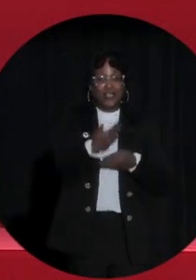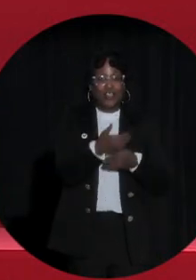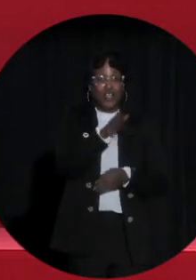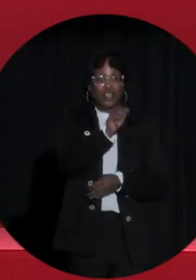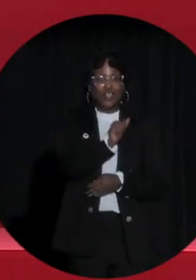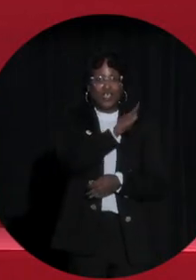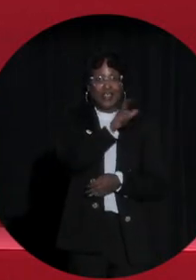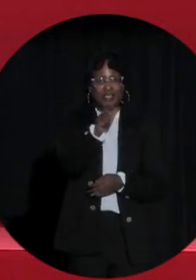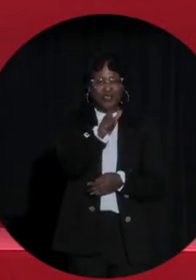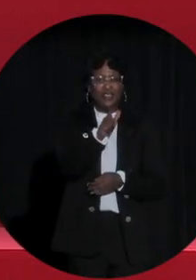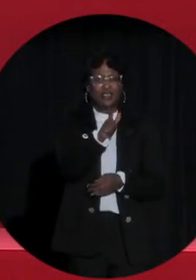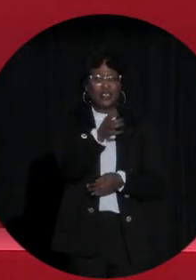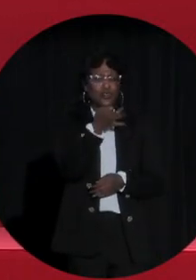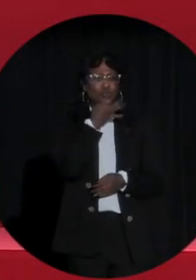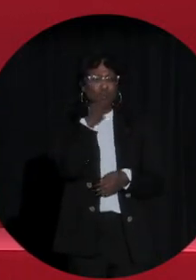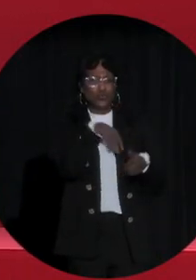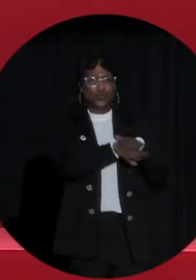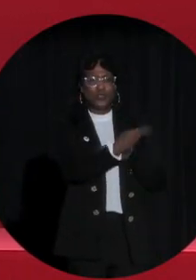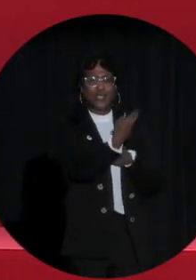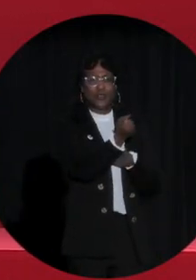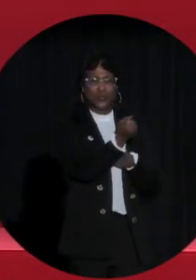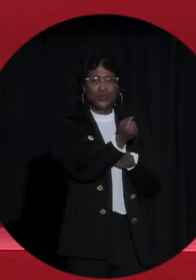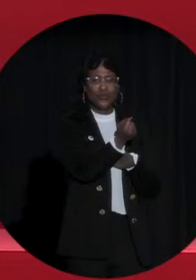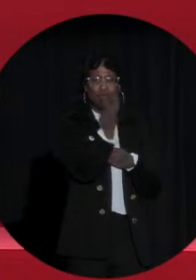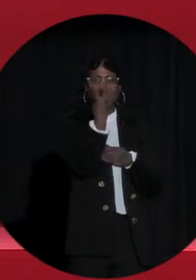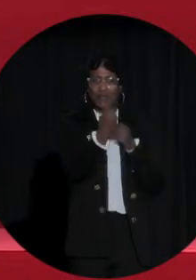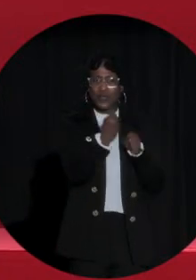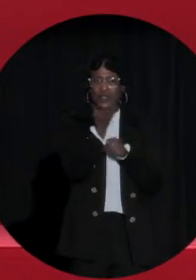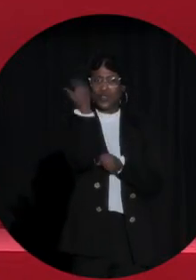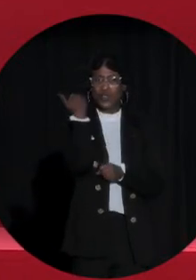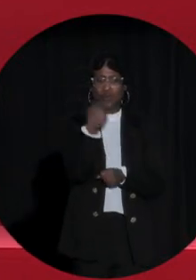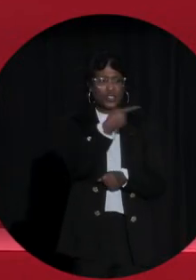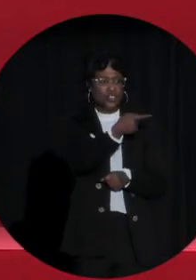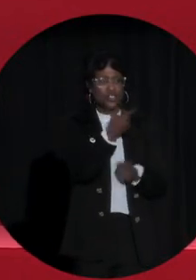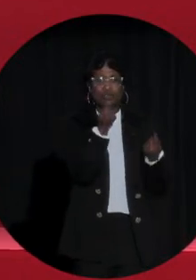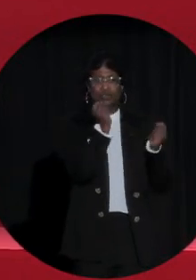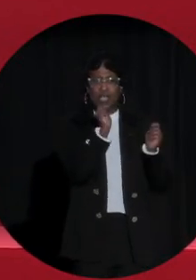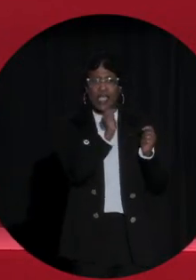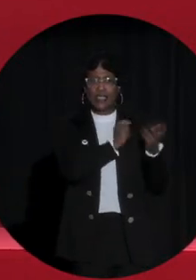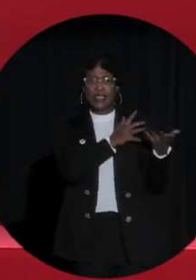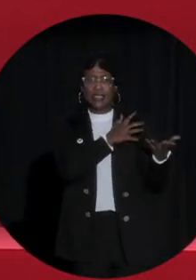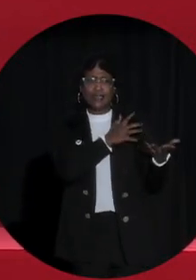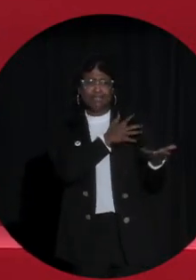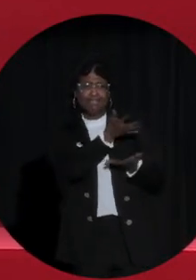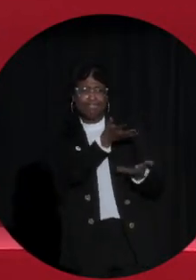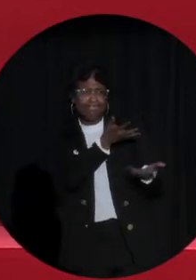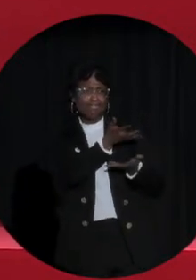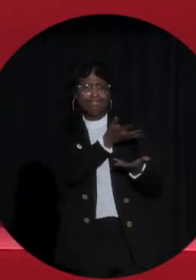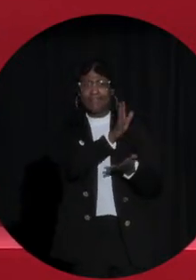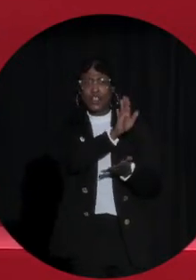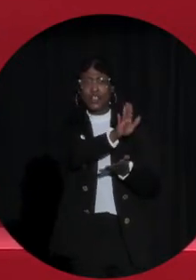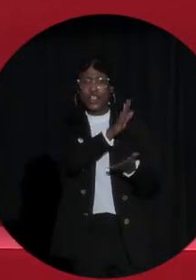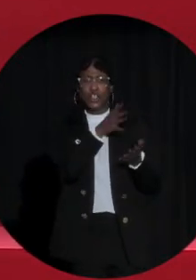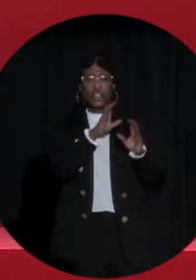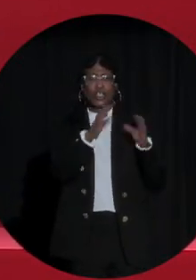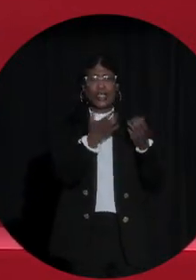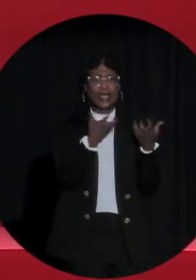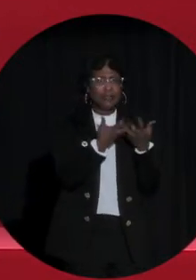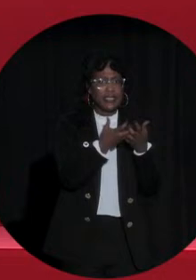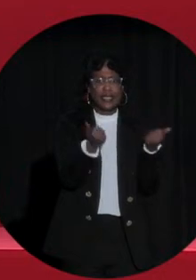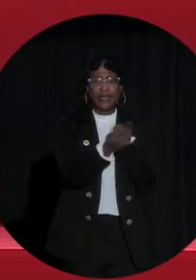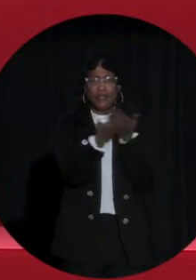she would be forced to figure out adolescence in a global pandemic. To be sure, it wasn't